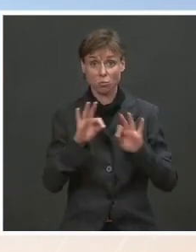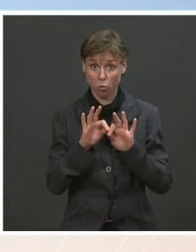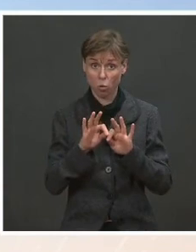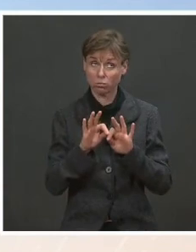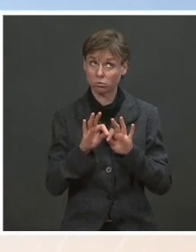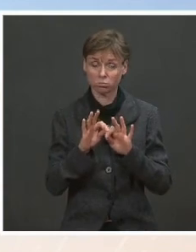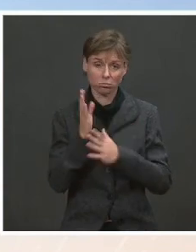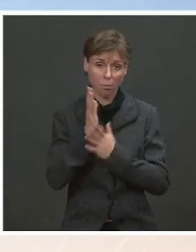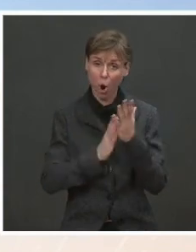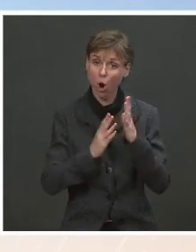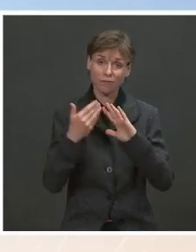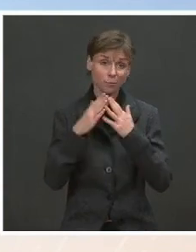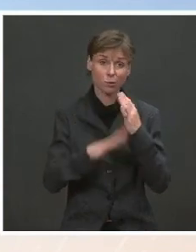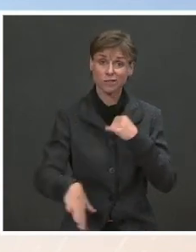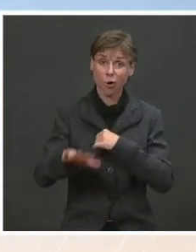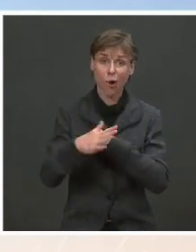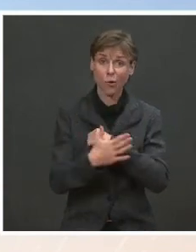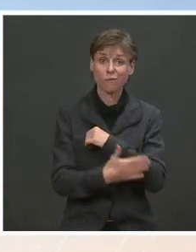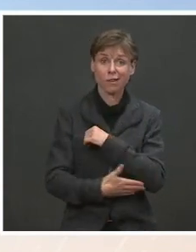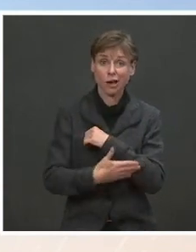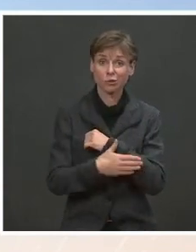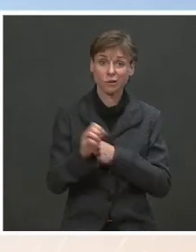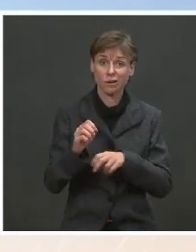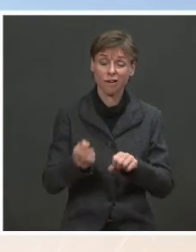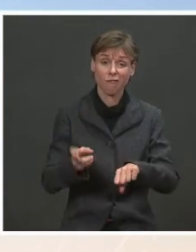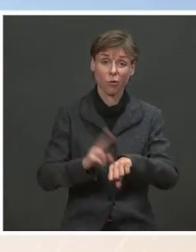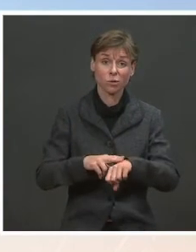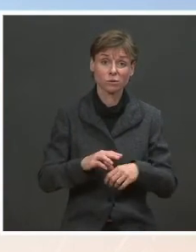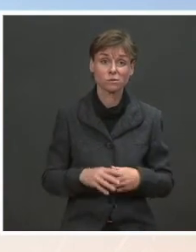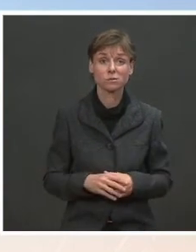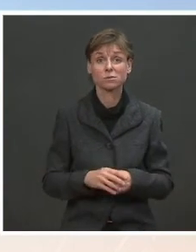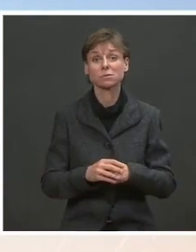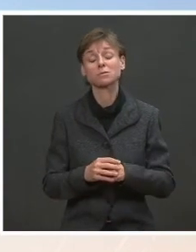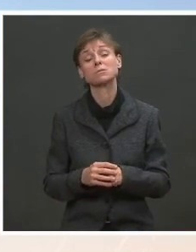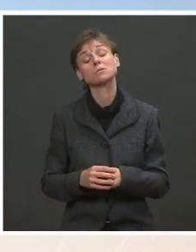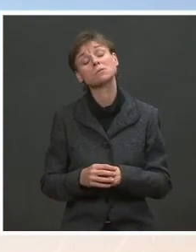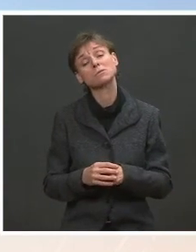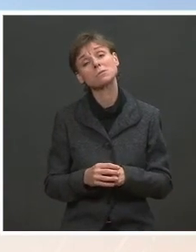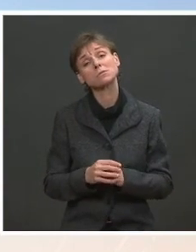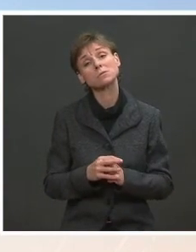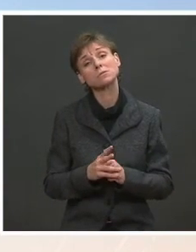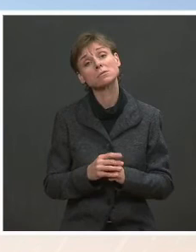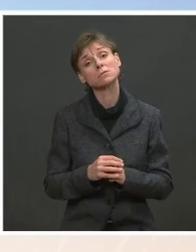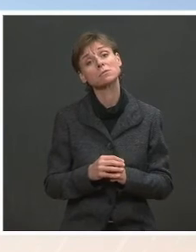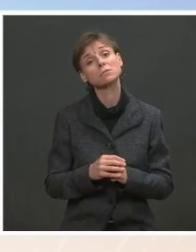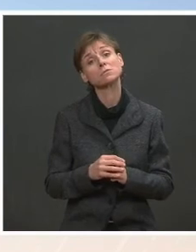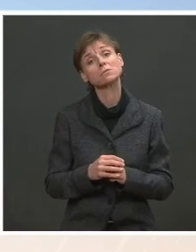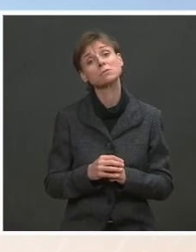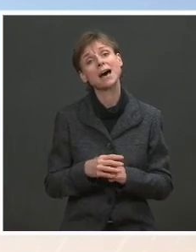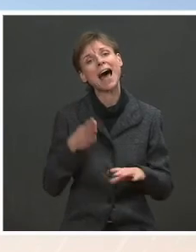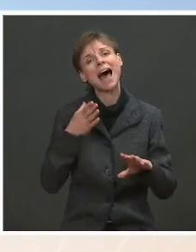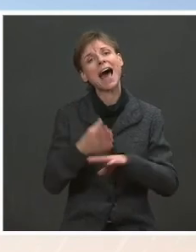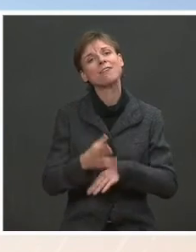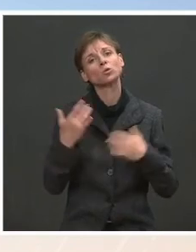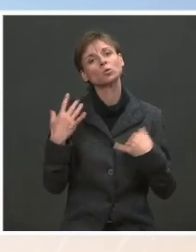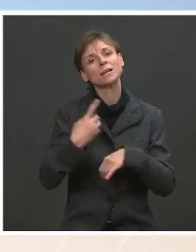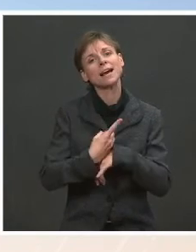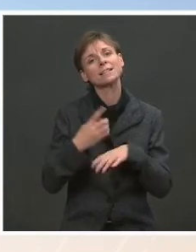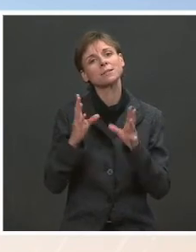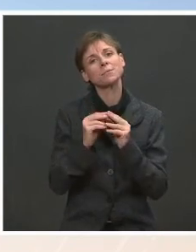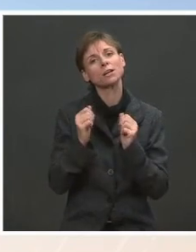across the country. Did you have a second question you wanted to? The other question from another outlet. So after today's meeting with the Irish